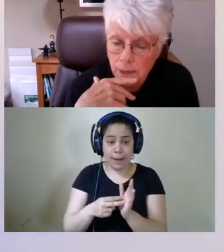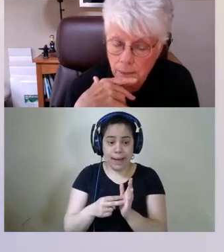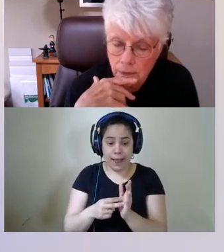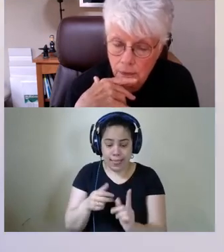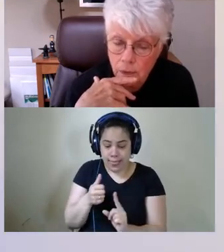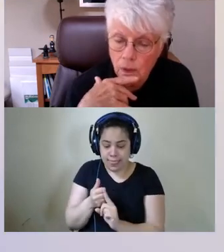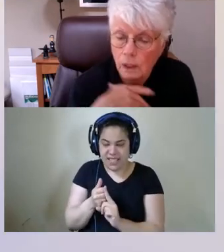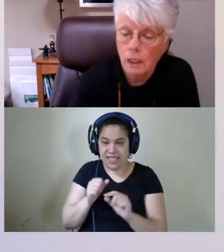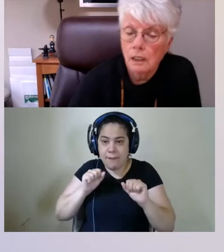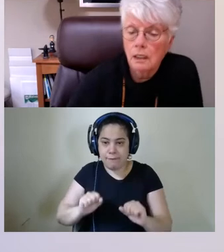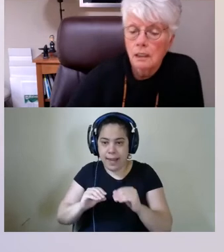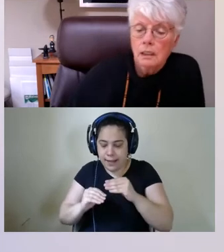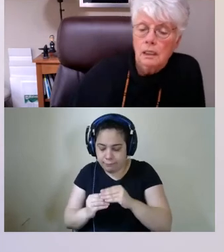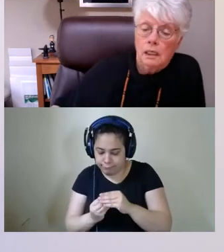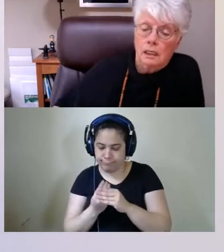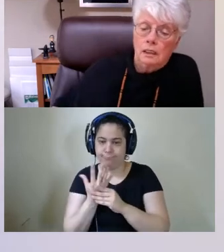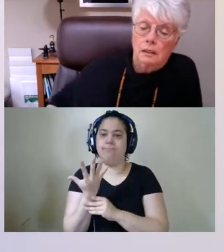in people who are